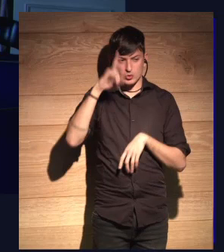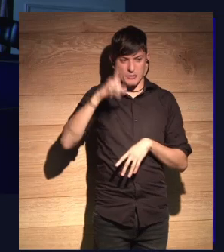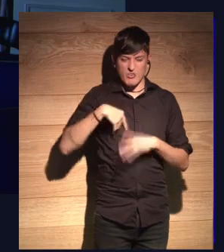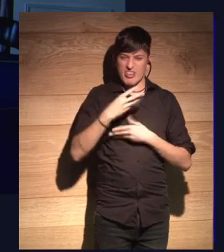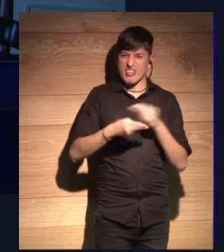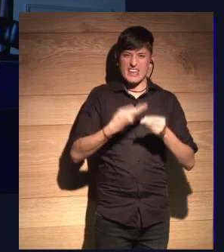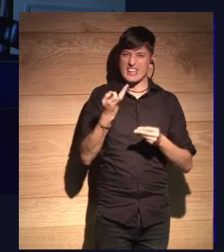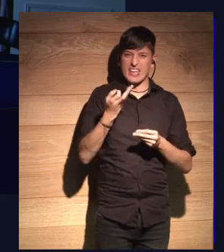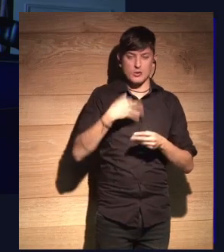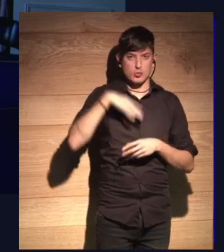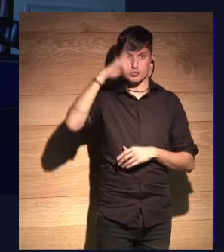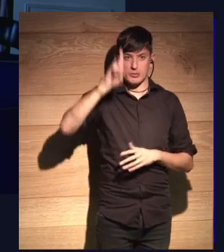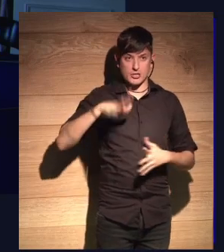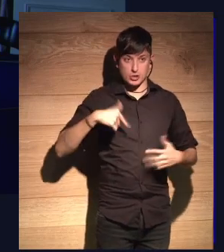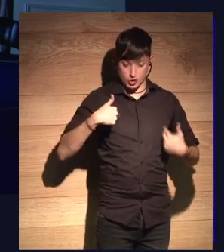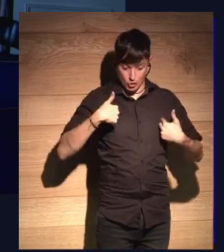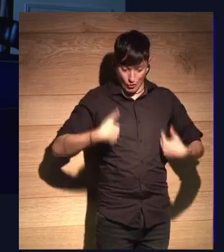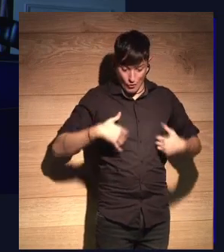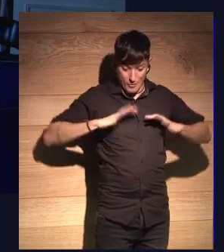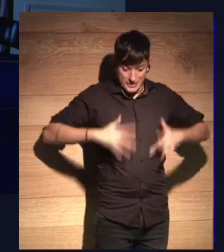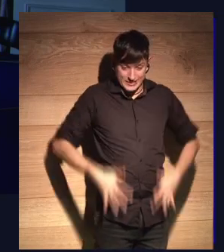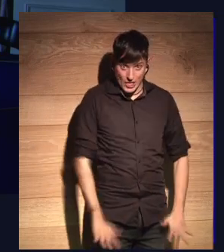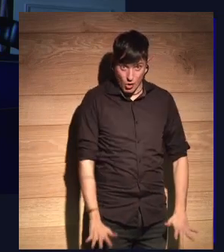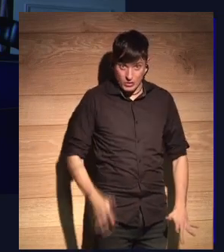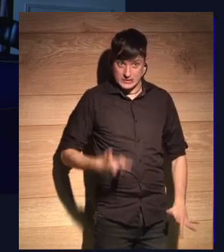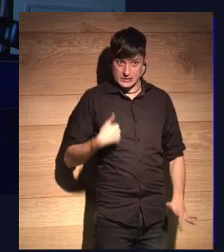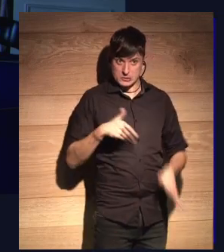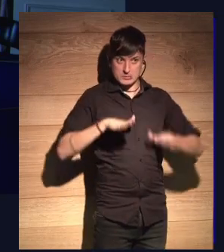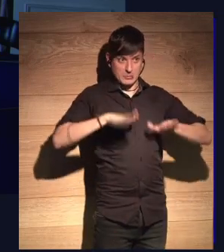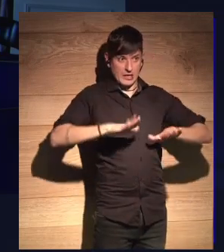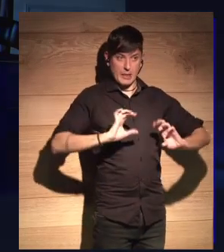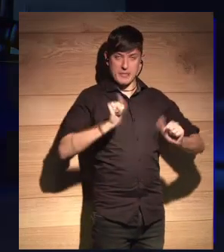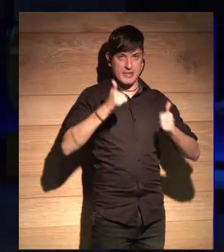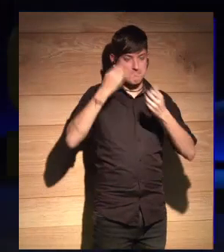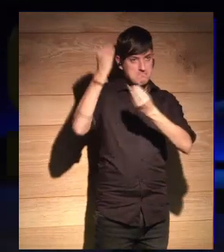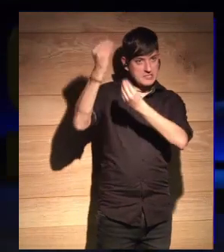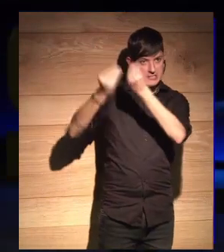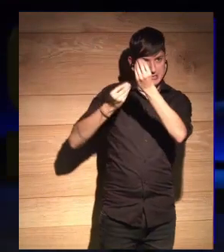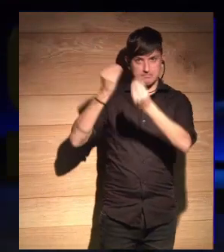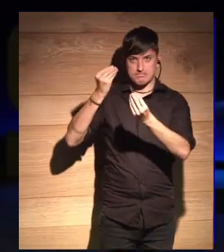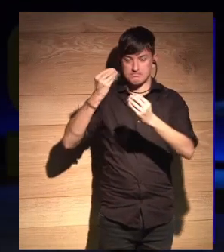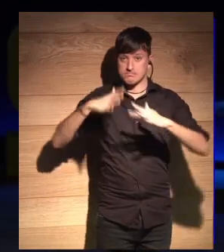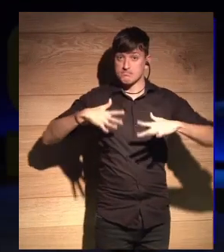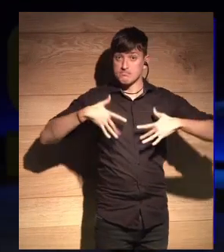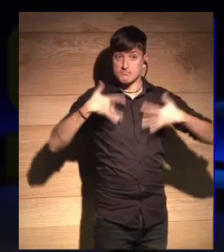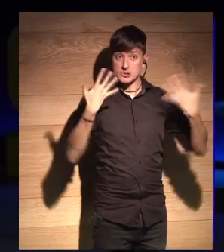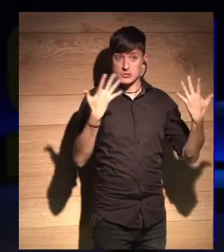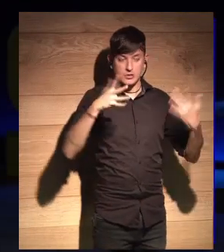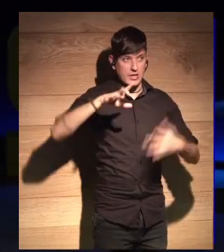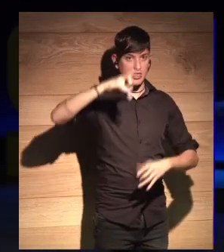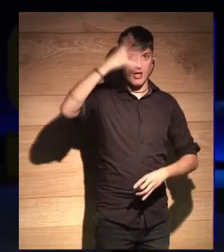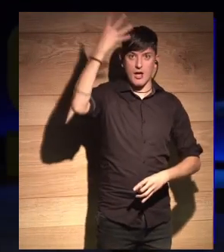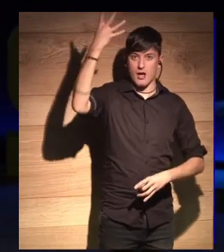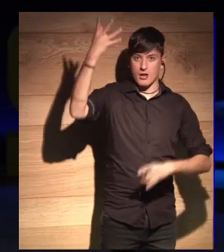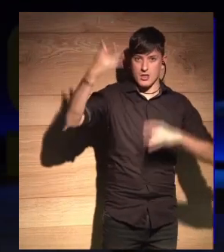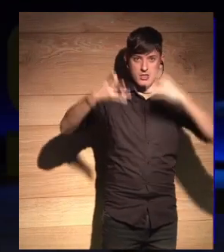it on myself. And I stood in there and I thought about it. And an entire new idea came to me, and I actually put myself into